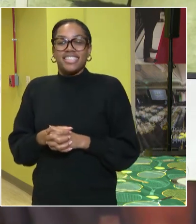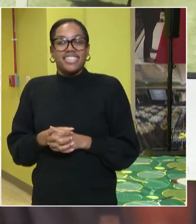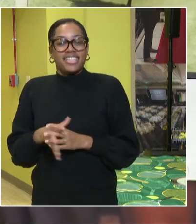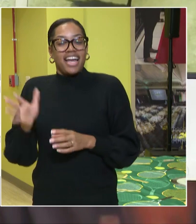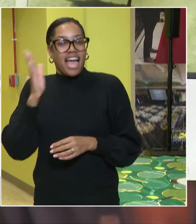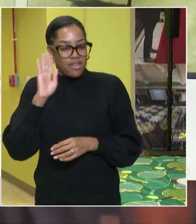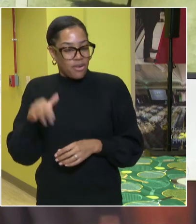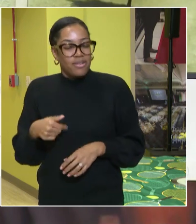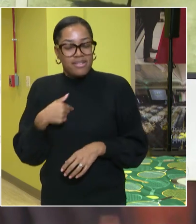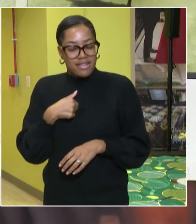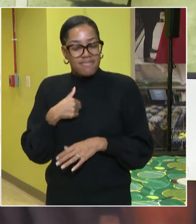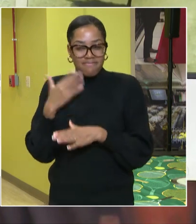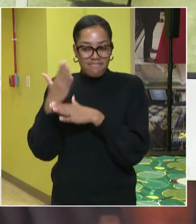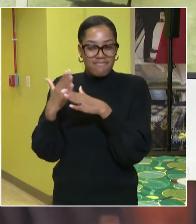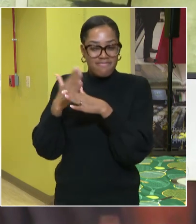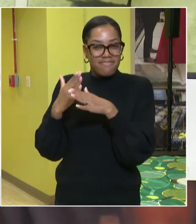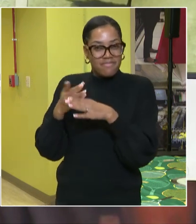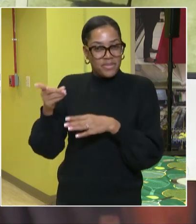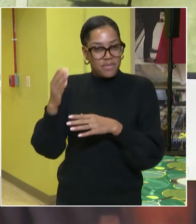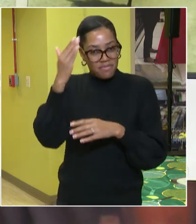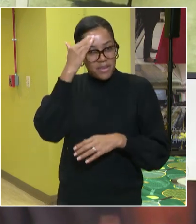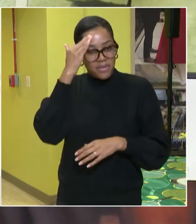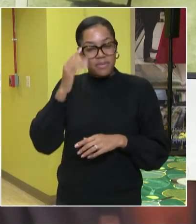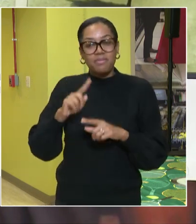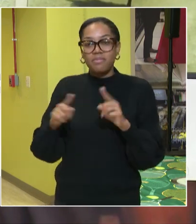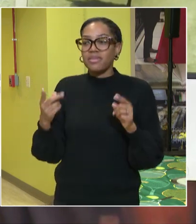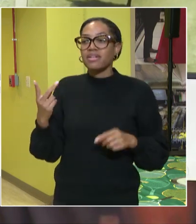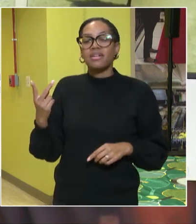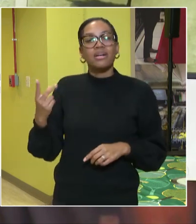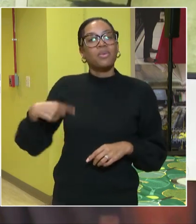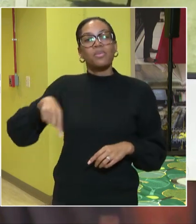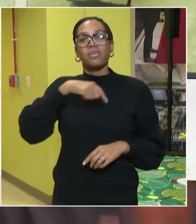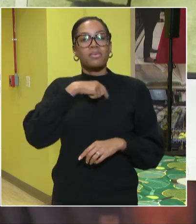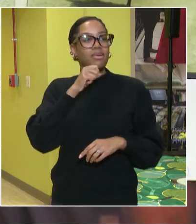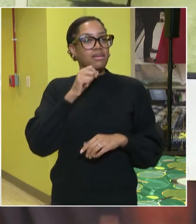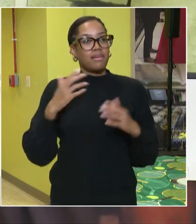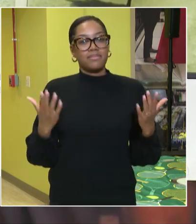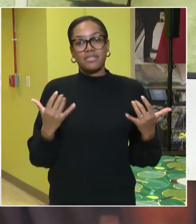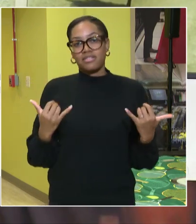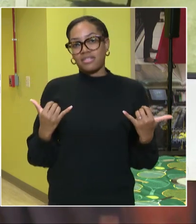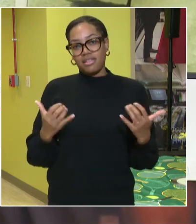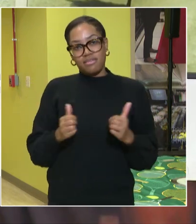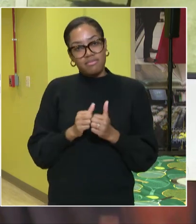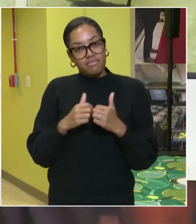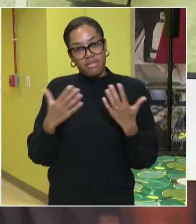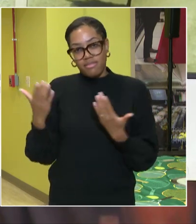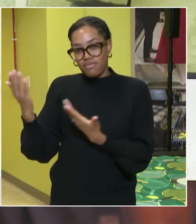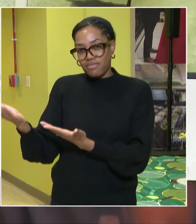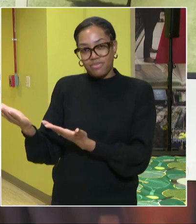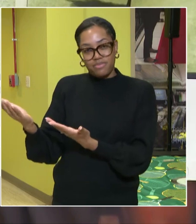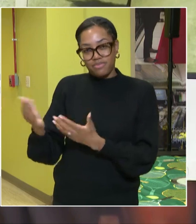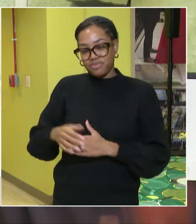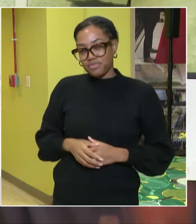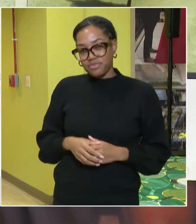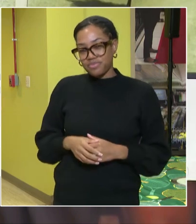I do. But we would not be here today if it were not for her.